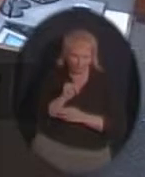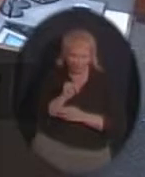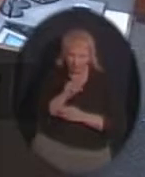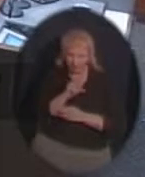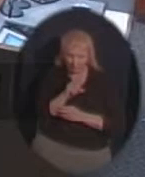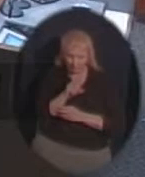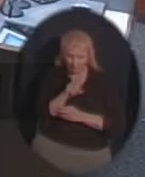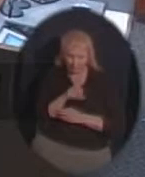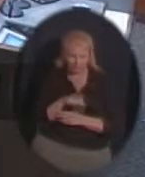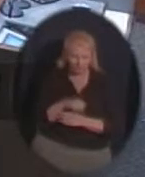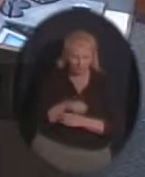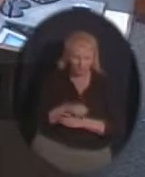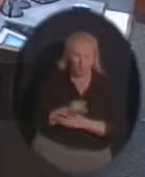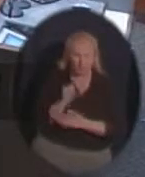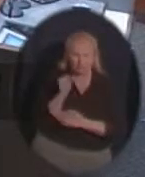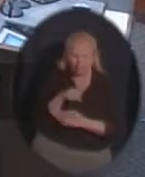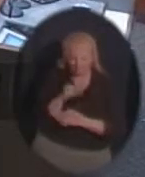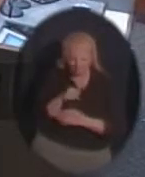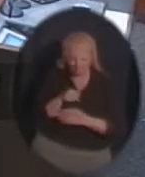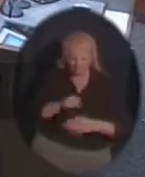Yes. Thank you.